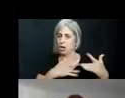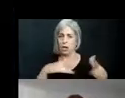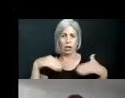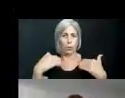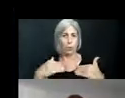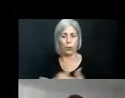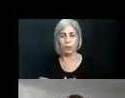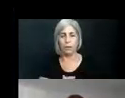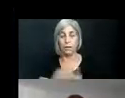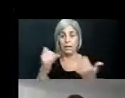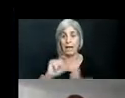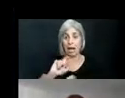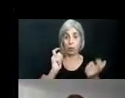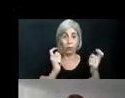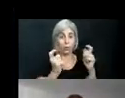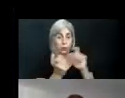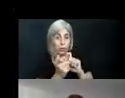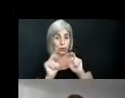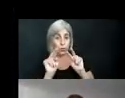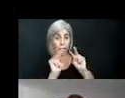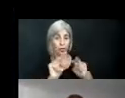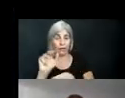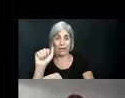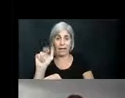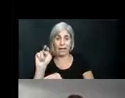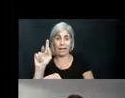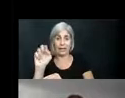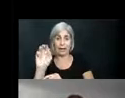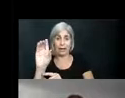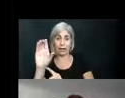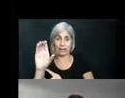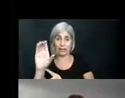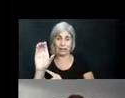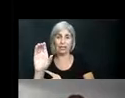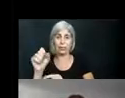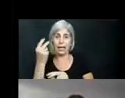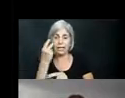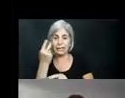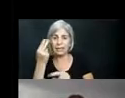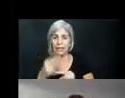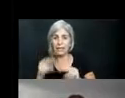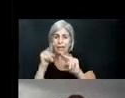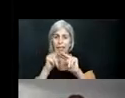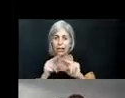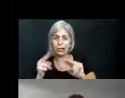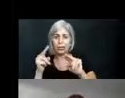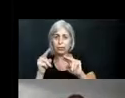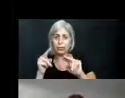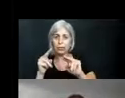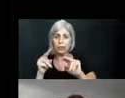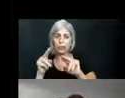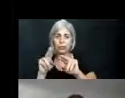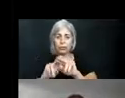If we switch to look at the Antarctic, you can see how that ice loss has also increased in recent years compared